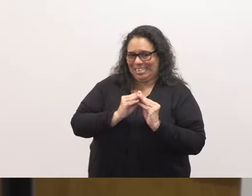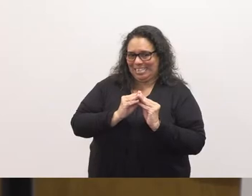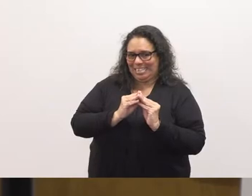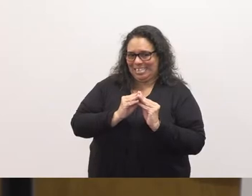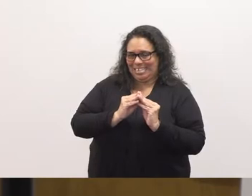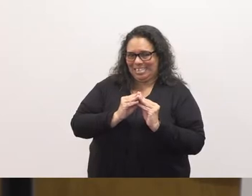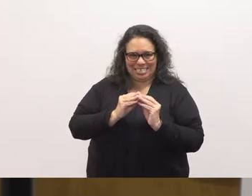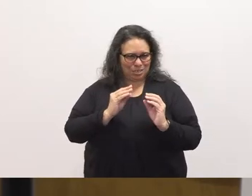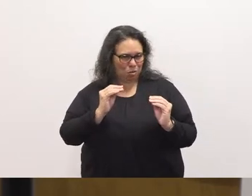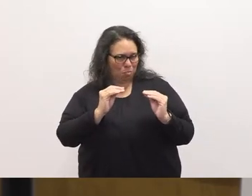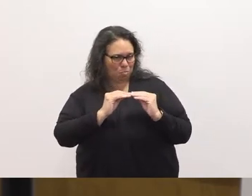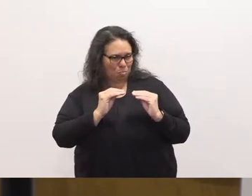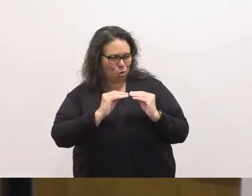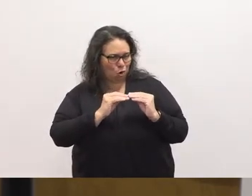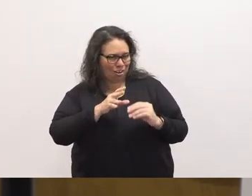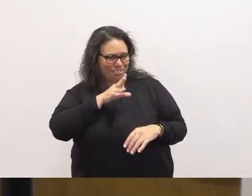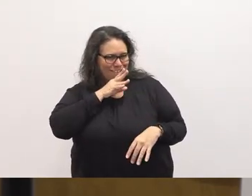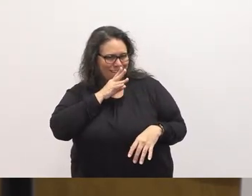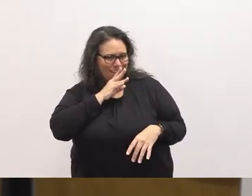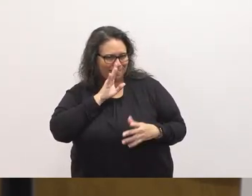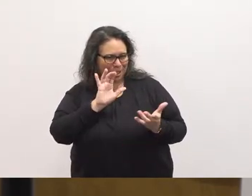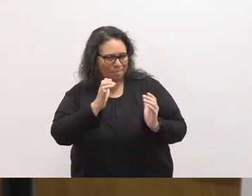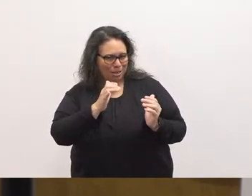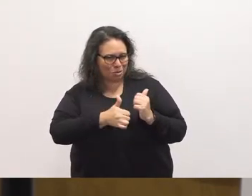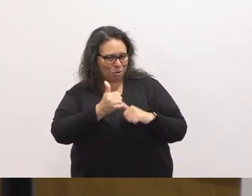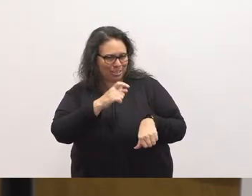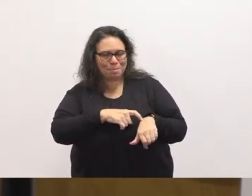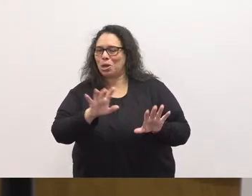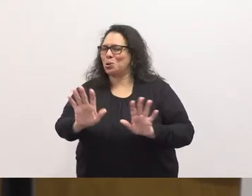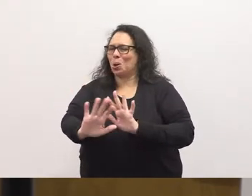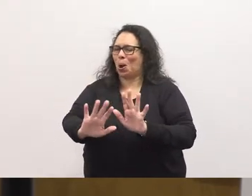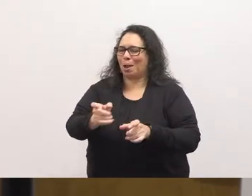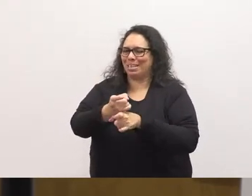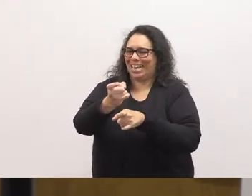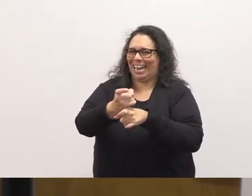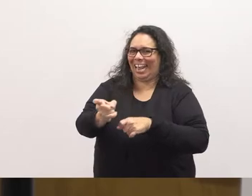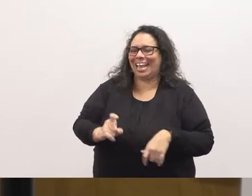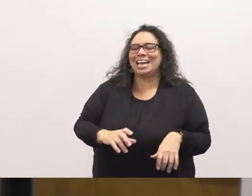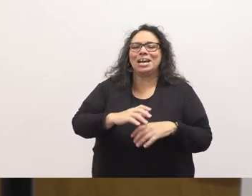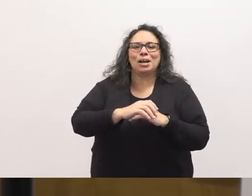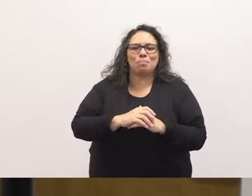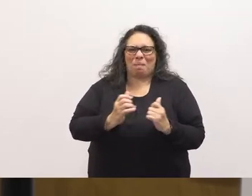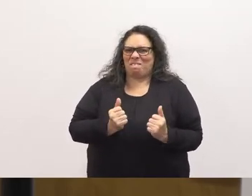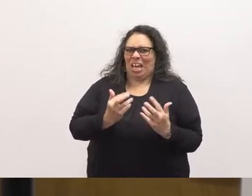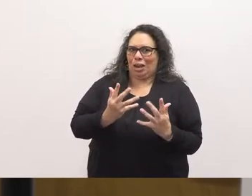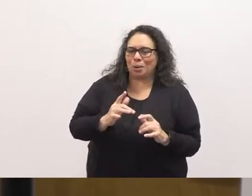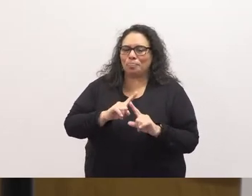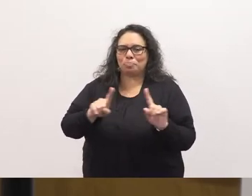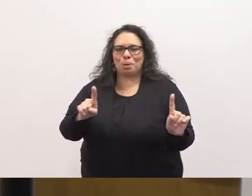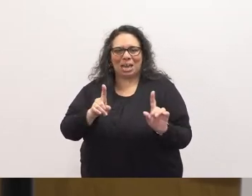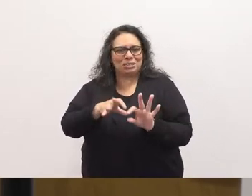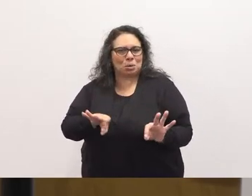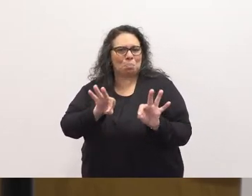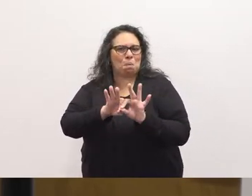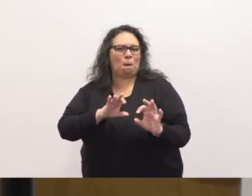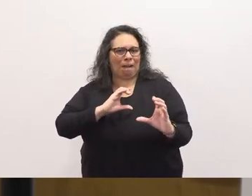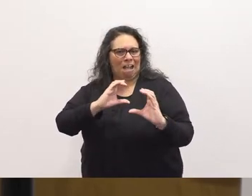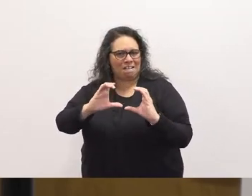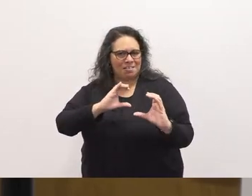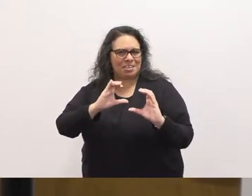a lot more talkative than most. No, I'm kidding. Now, today we were pretty fiery, but we were talking about some important conversations. I think